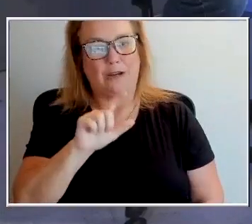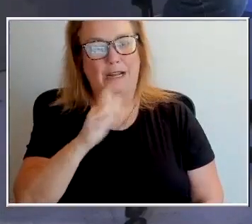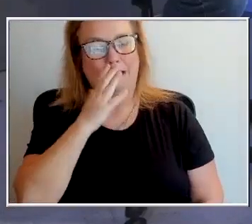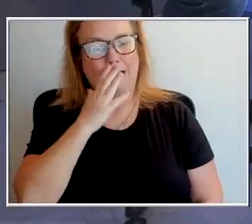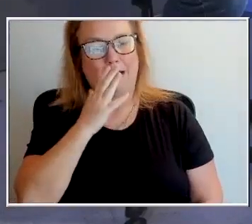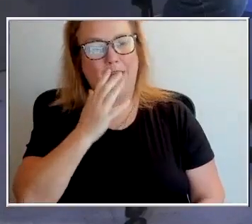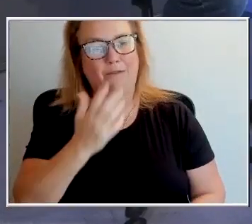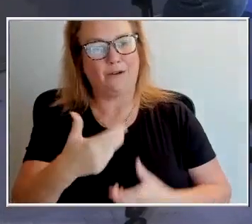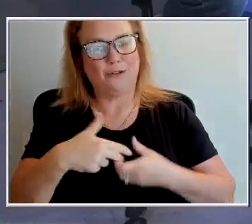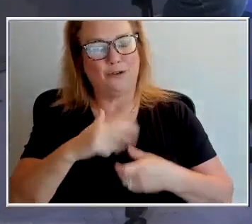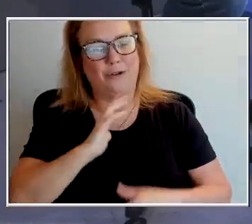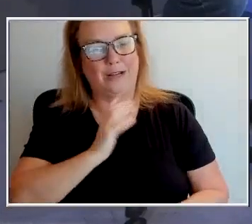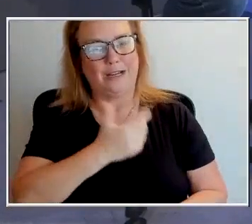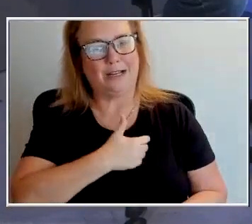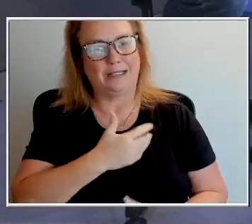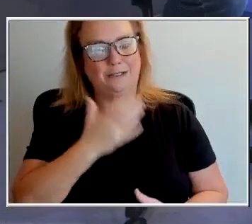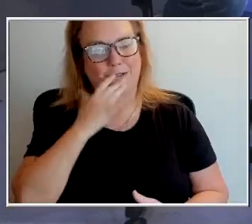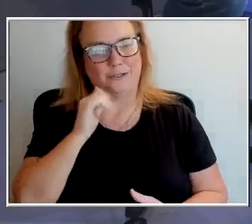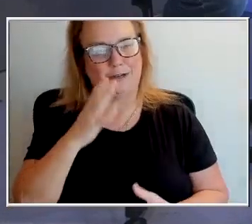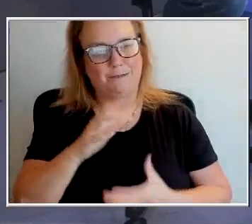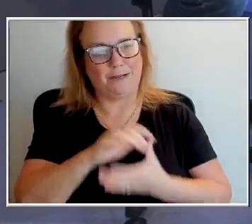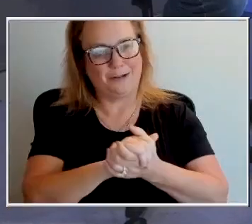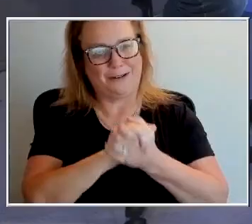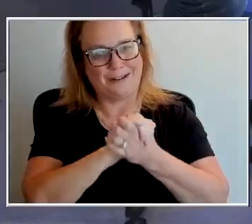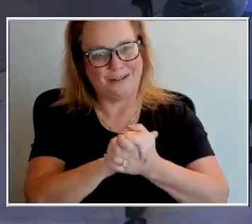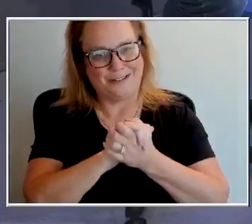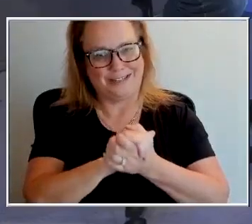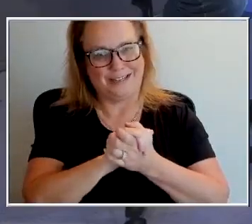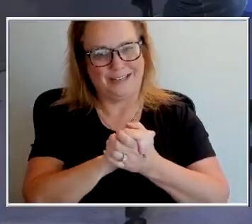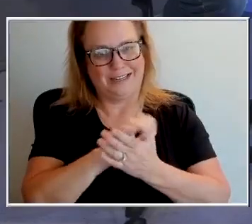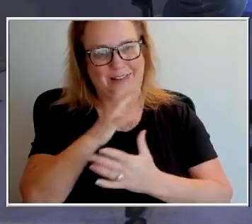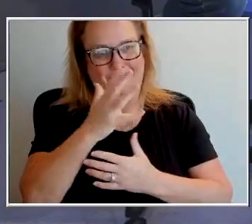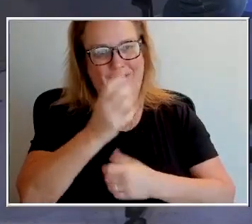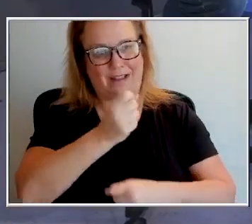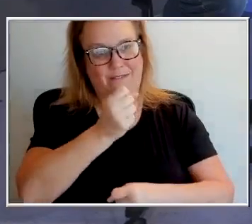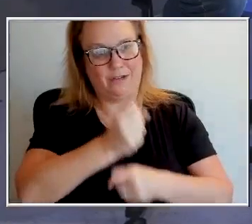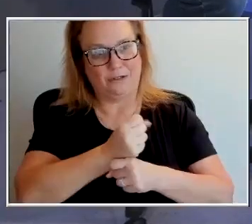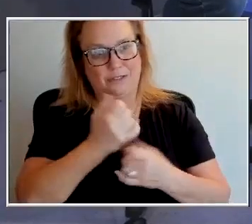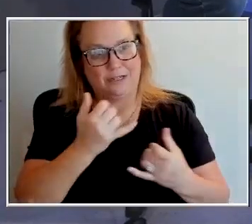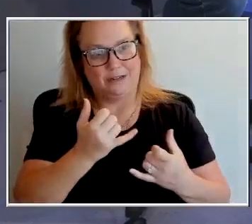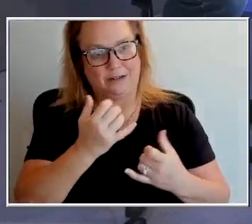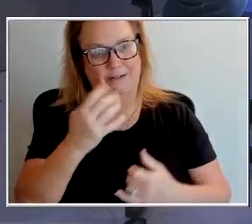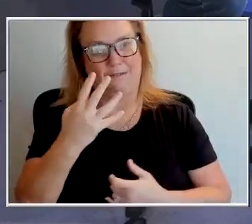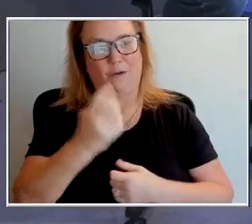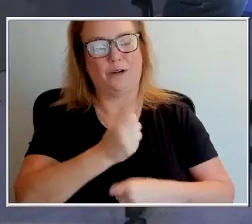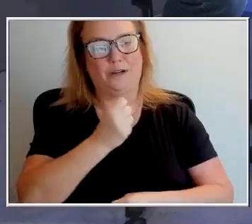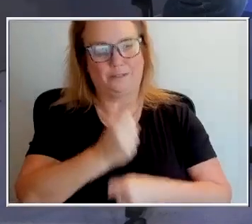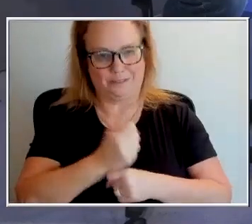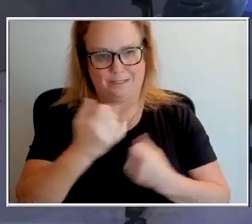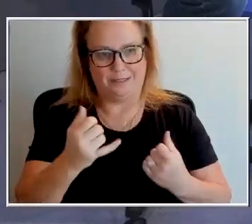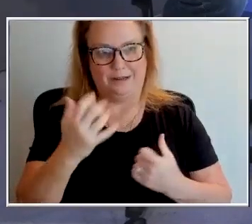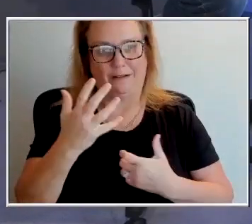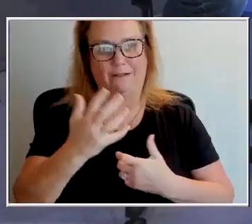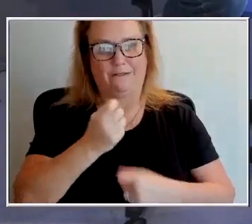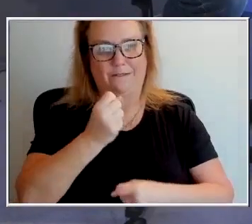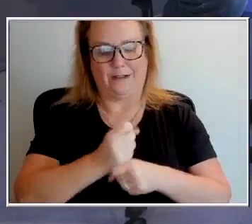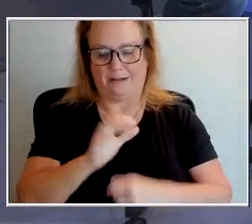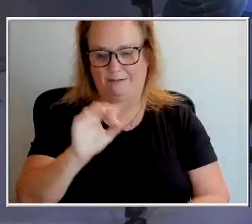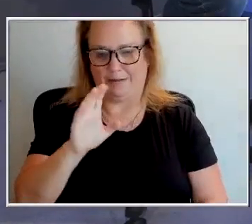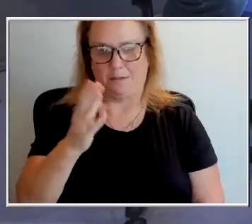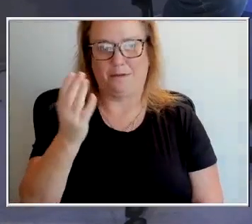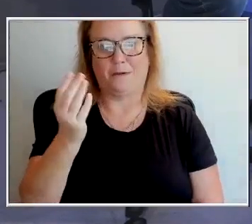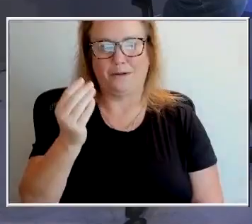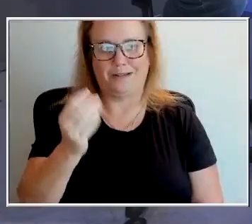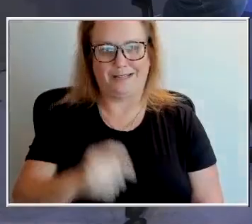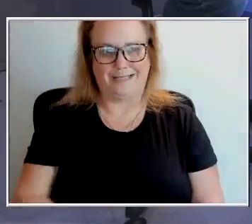being on the program. Outstanding job, and congratulations at being 5 years out. Is that what I remember? 5 or 4? 5, February 14th.